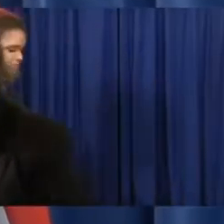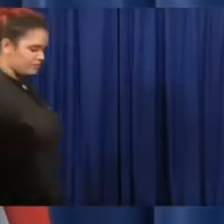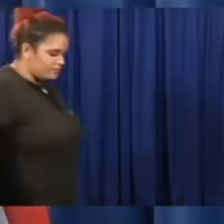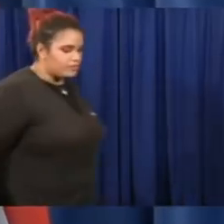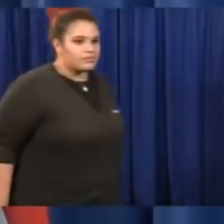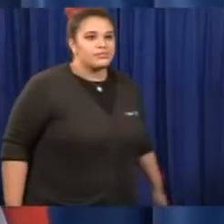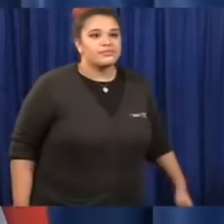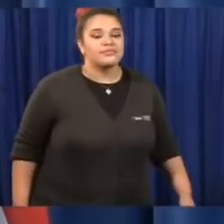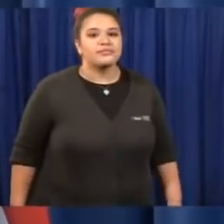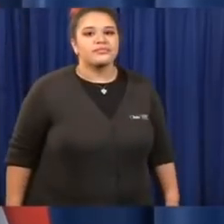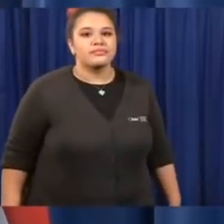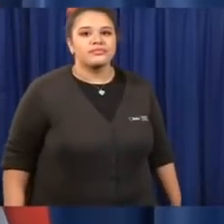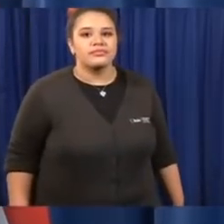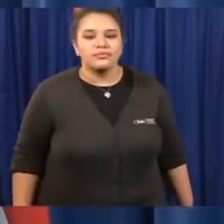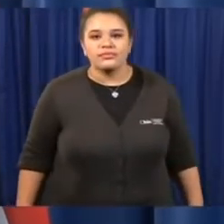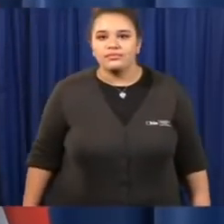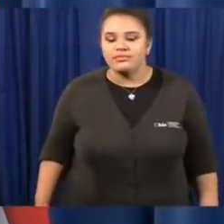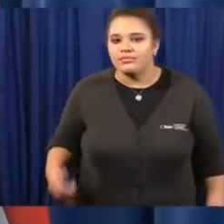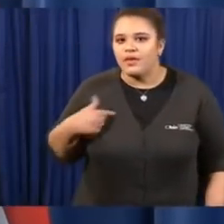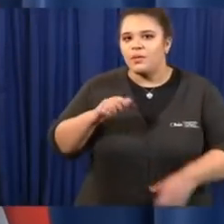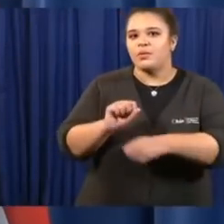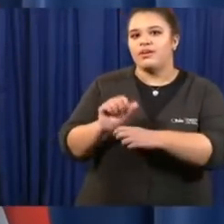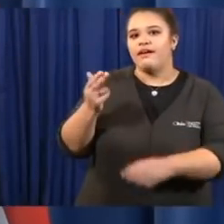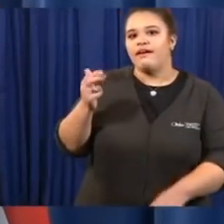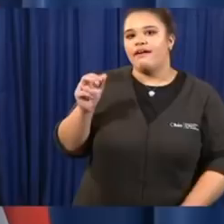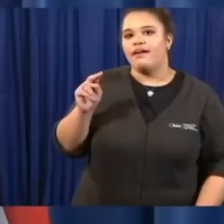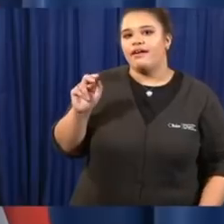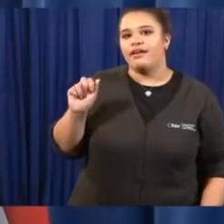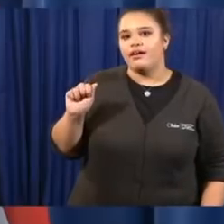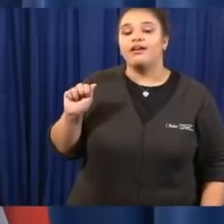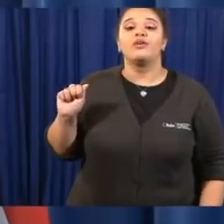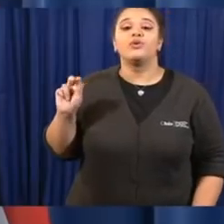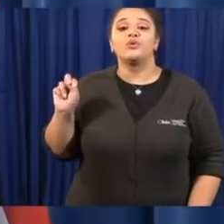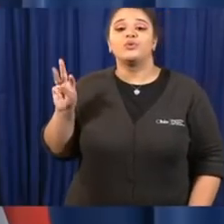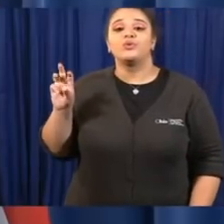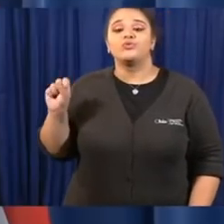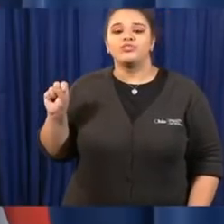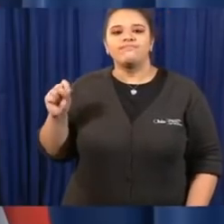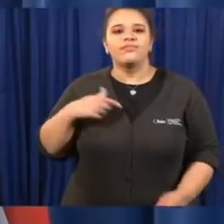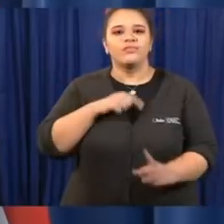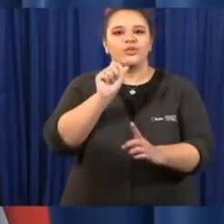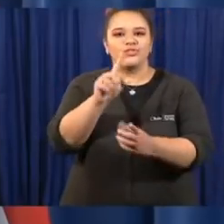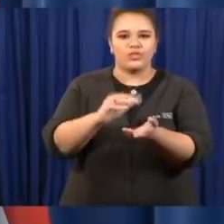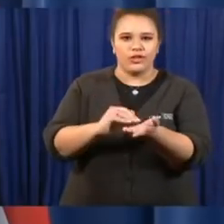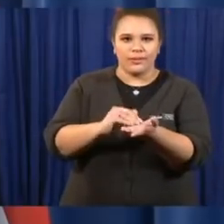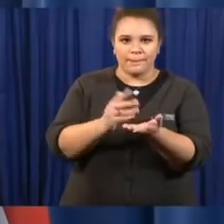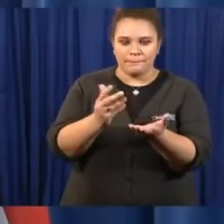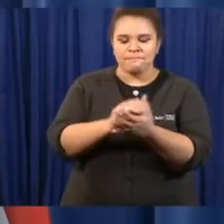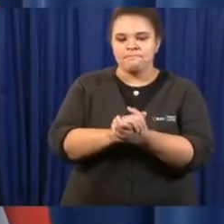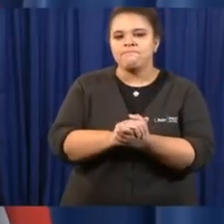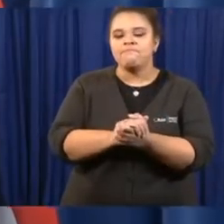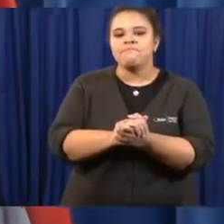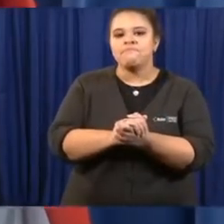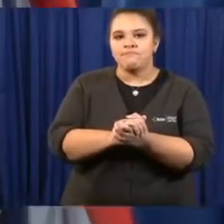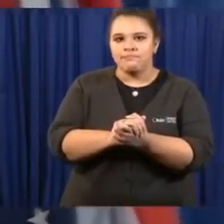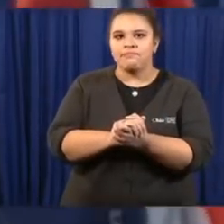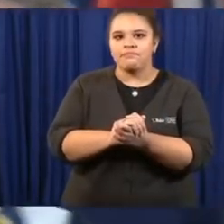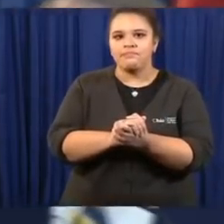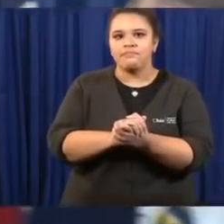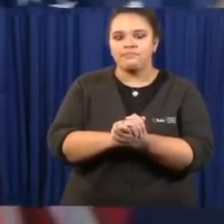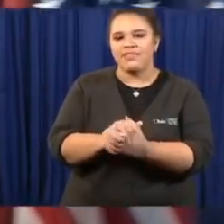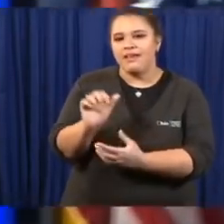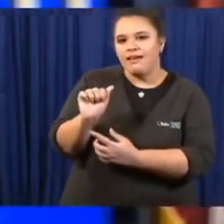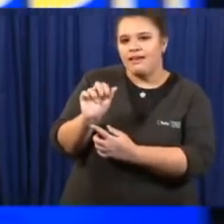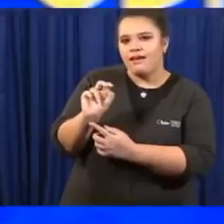Hi, this is Danny Eldridge with Hannah News Service. My question's for Dr. Acton. Can you just talk about the importance of